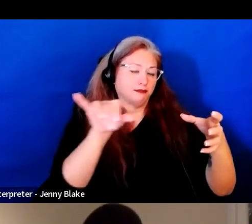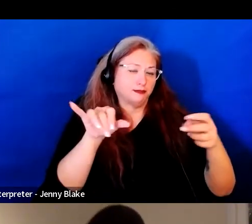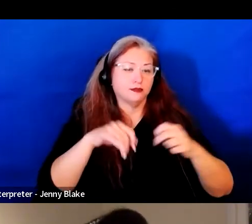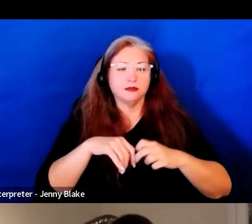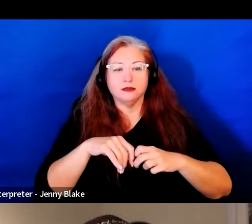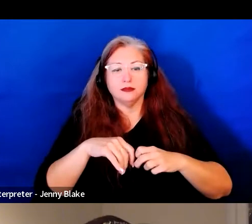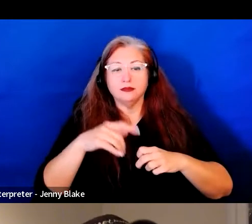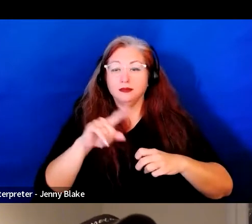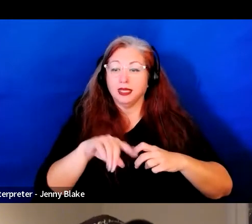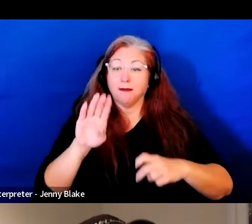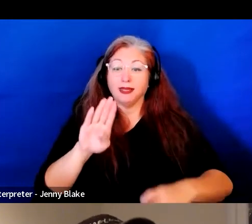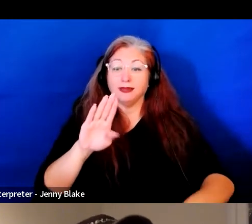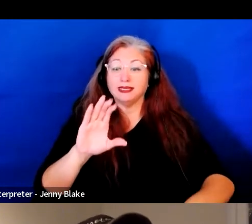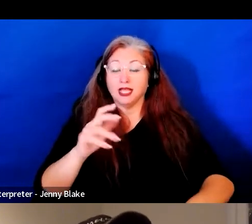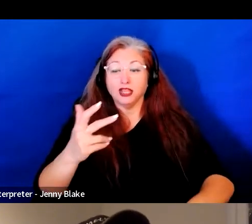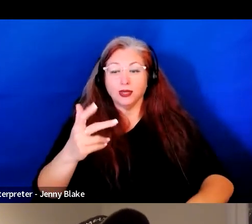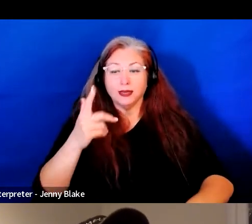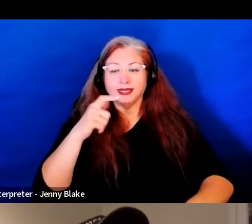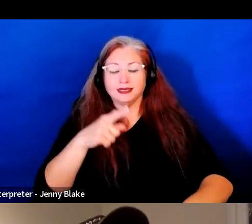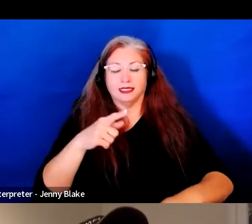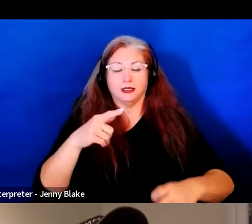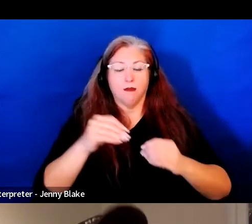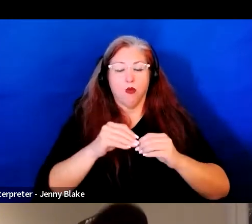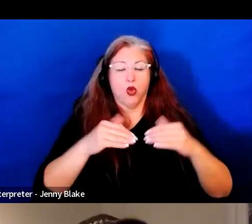so BBC Three, because it's a youth-focused